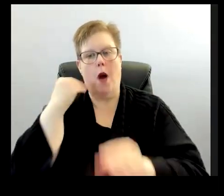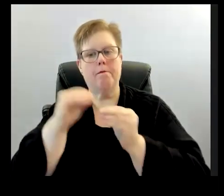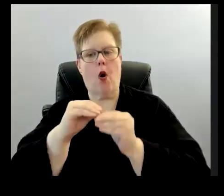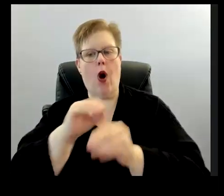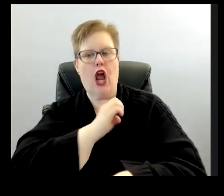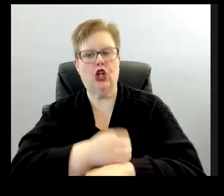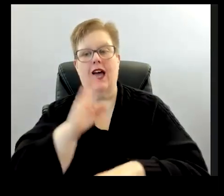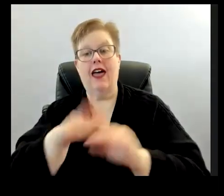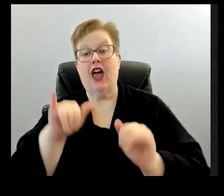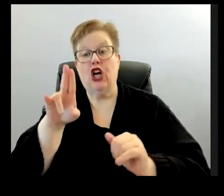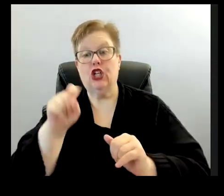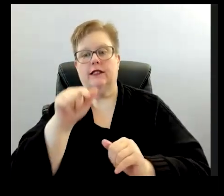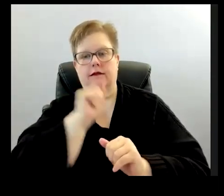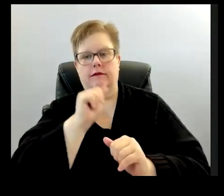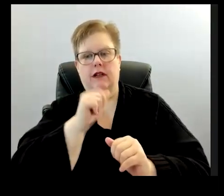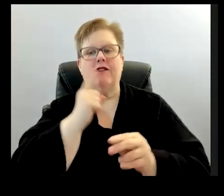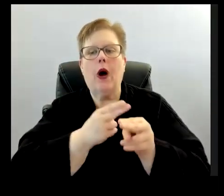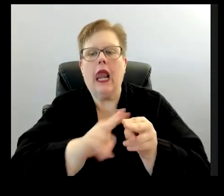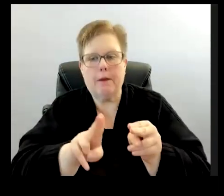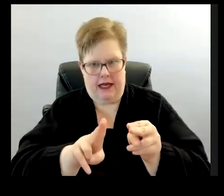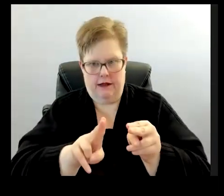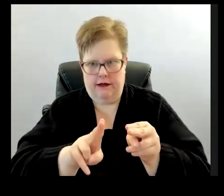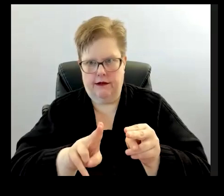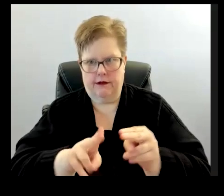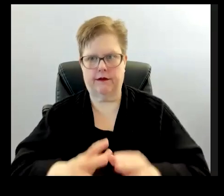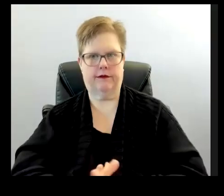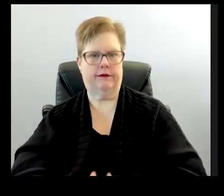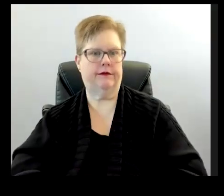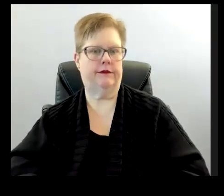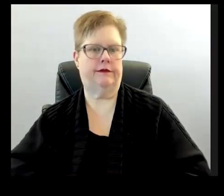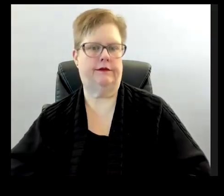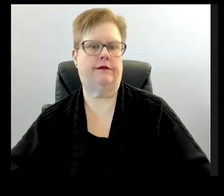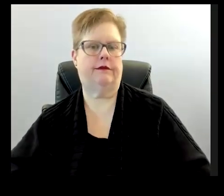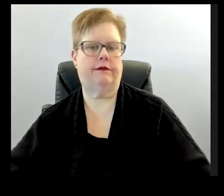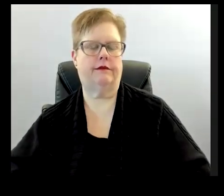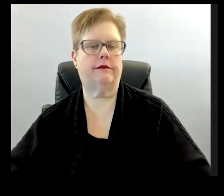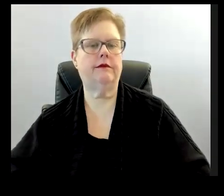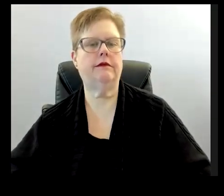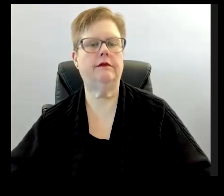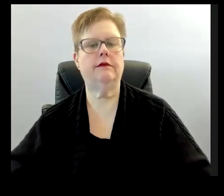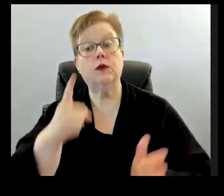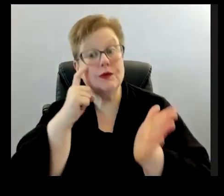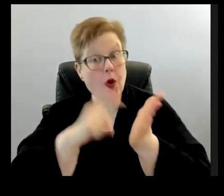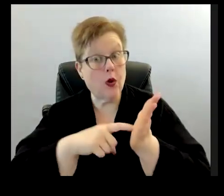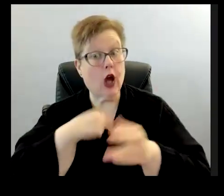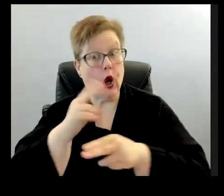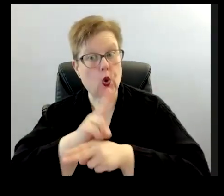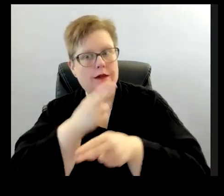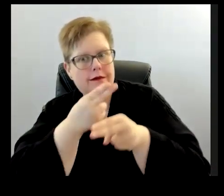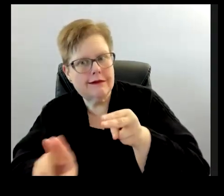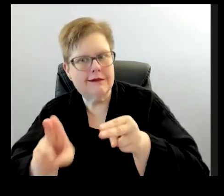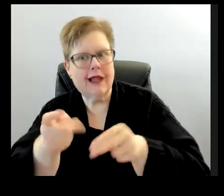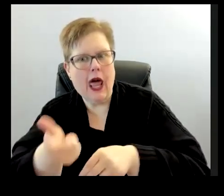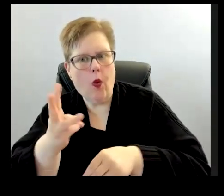energy than just pushing through for a little while. But you'll notice I said for a little while. On the